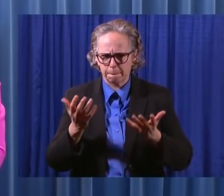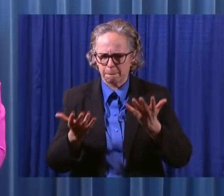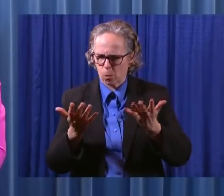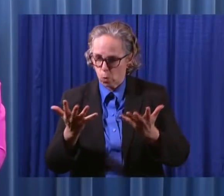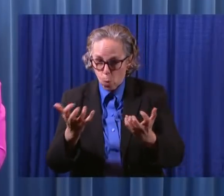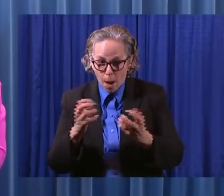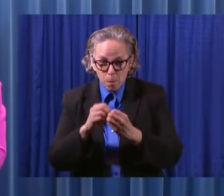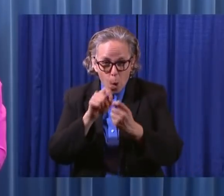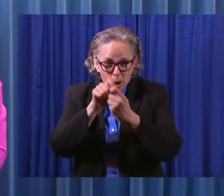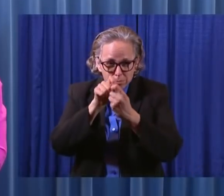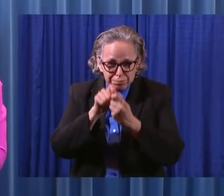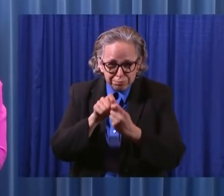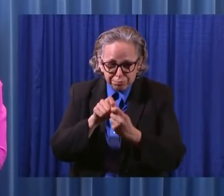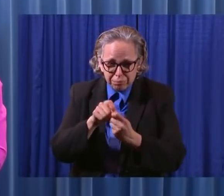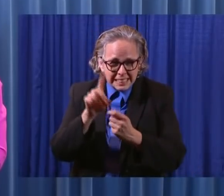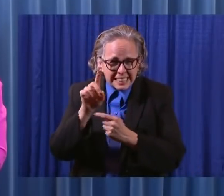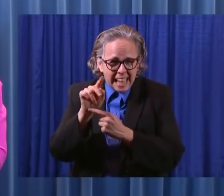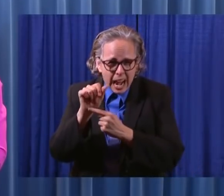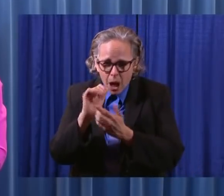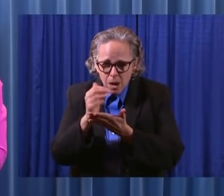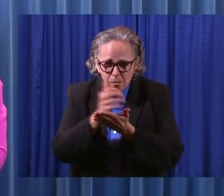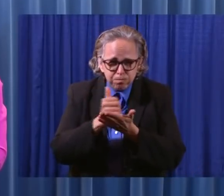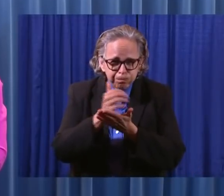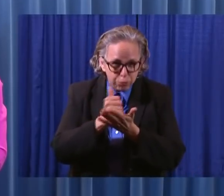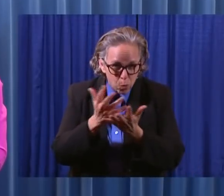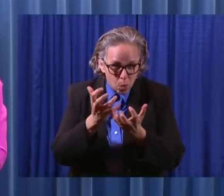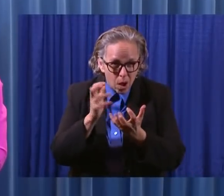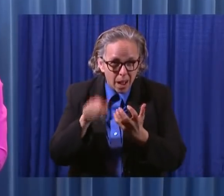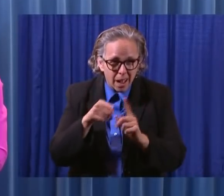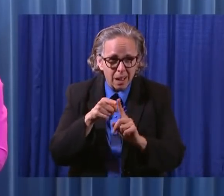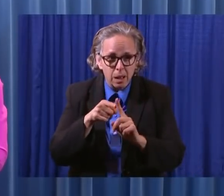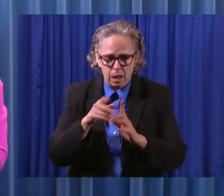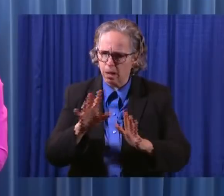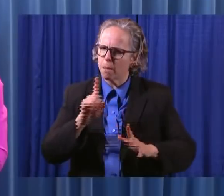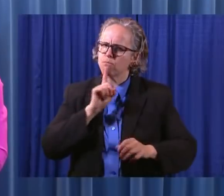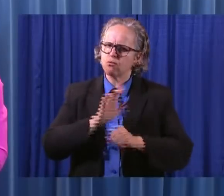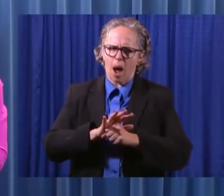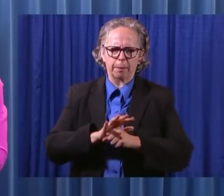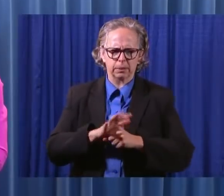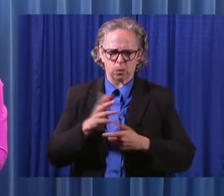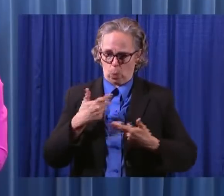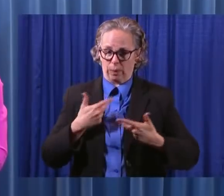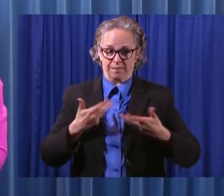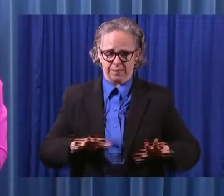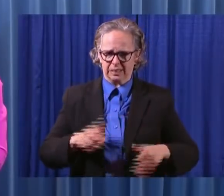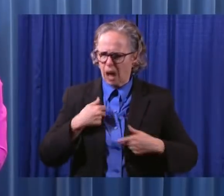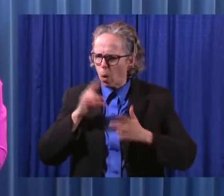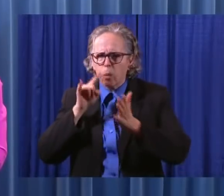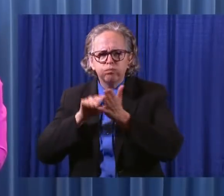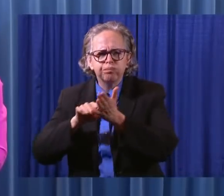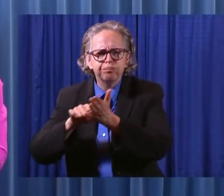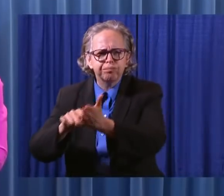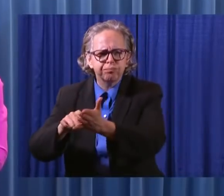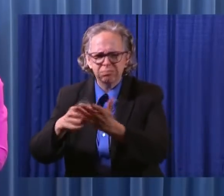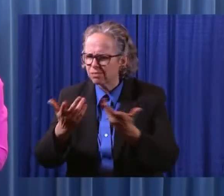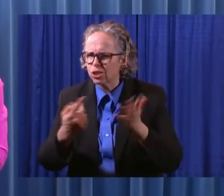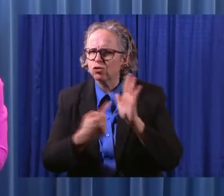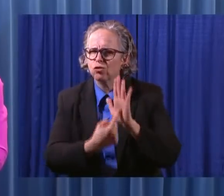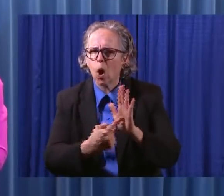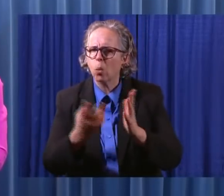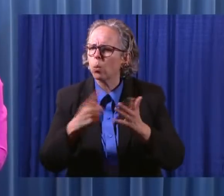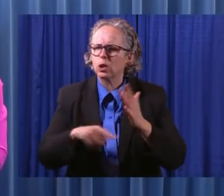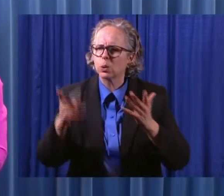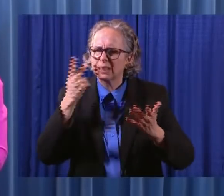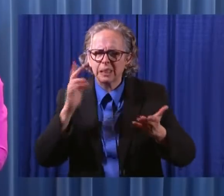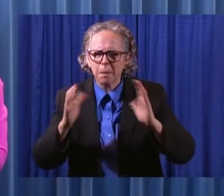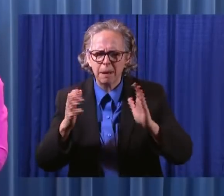my commitment to you is, when I leave here today, I'll go see exactly what we're putting up. I'll compare that with what I'm